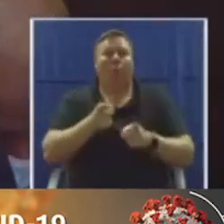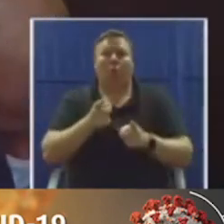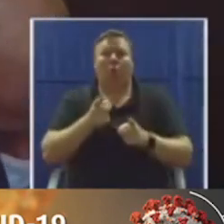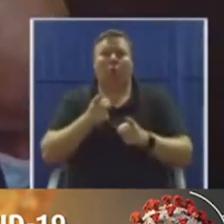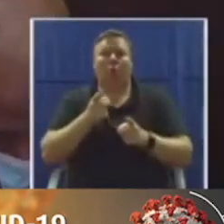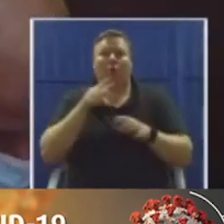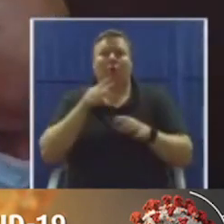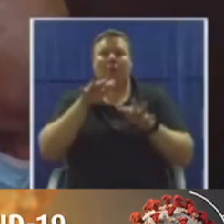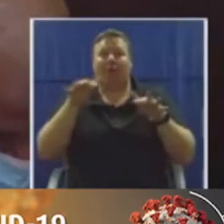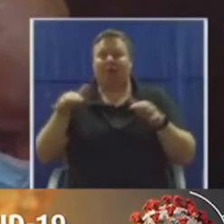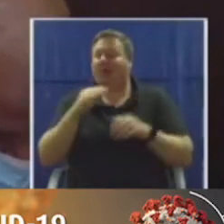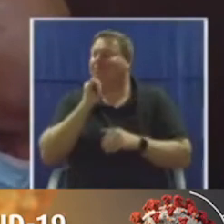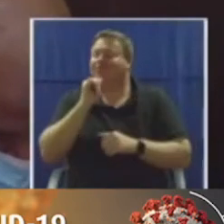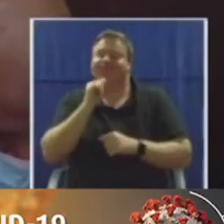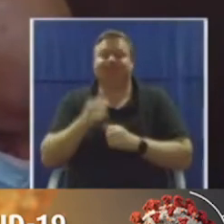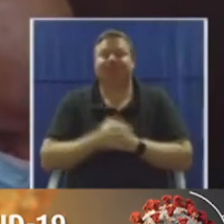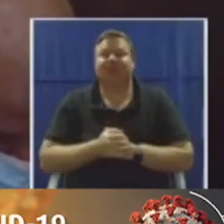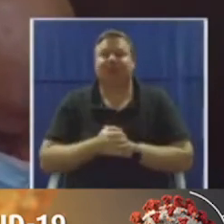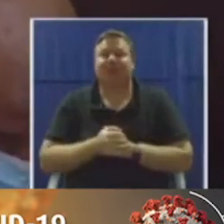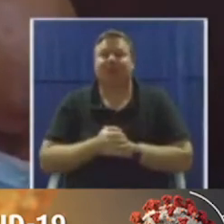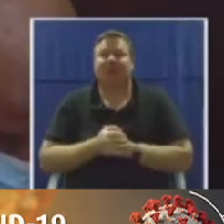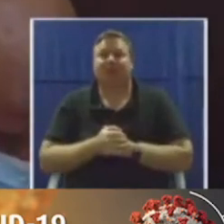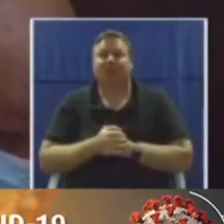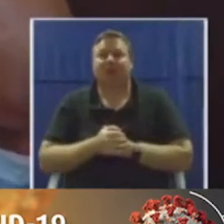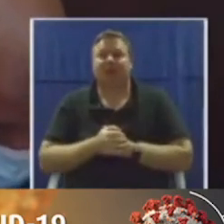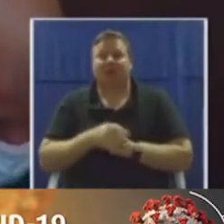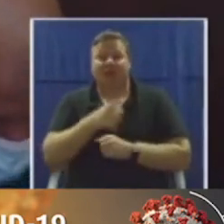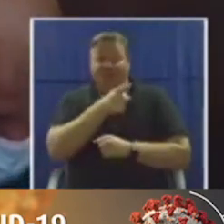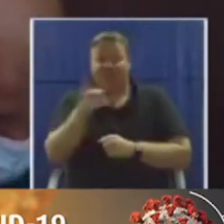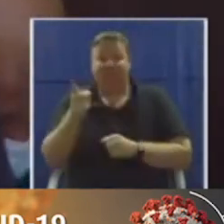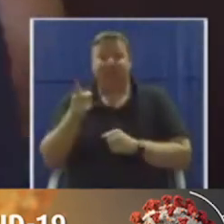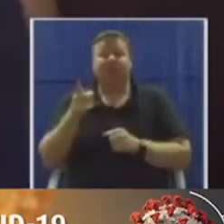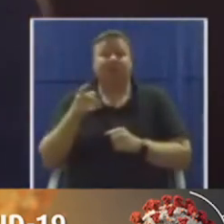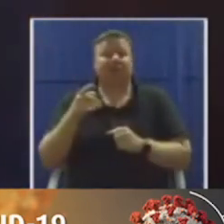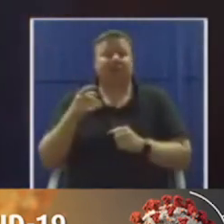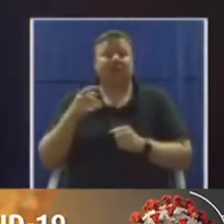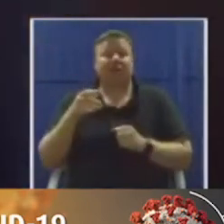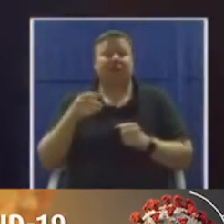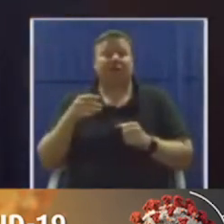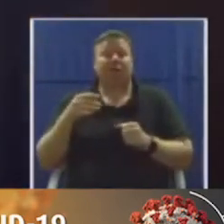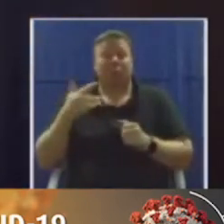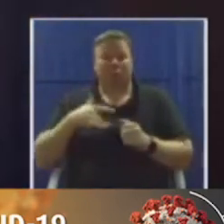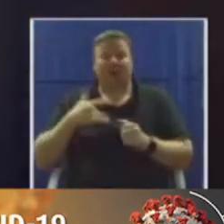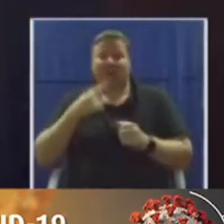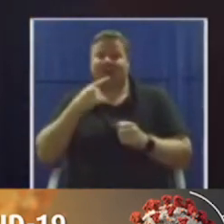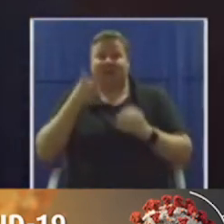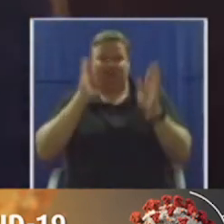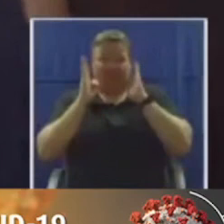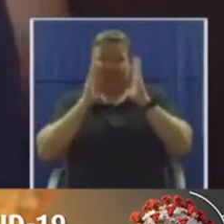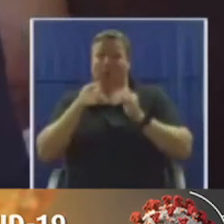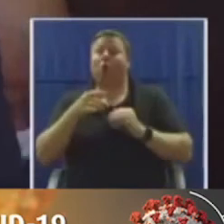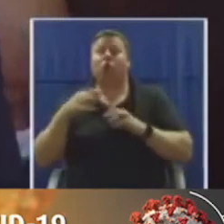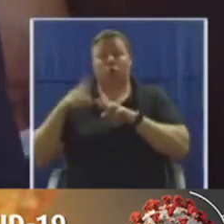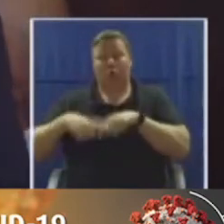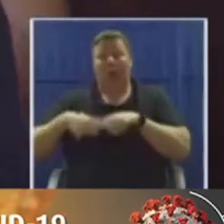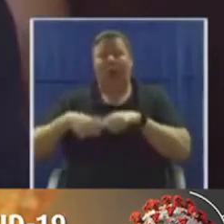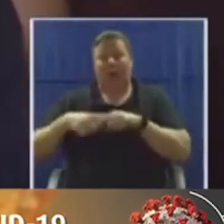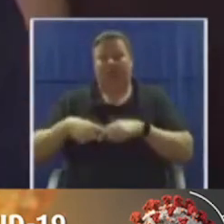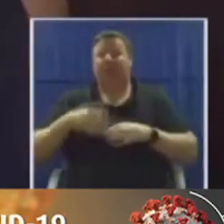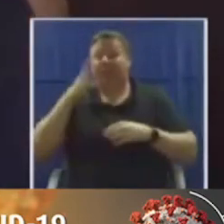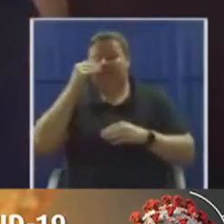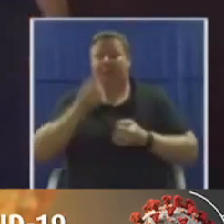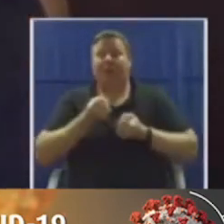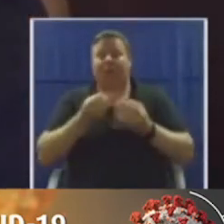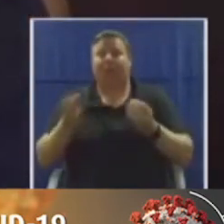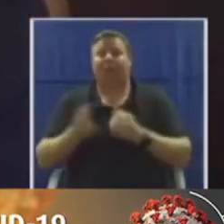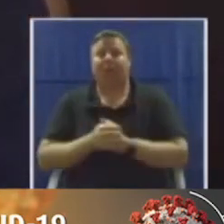Now, this municipality always touts its Facebook as a reliable source of information. It is a